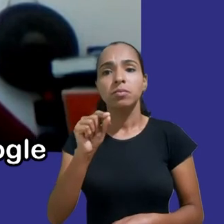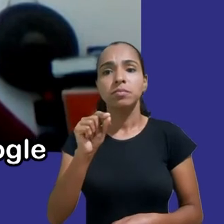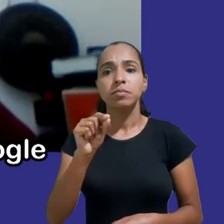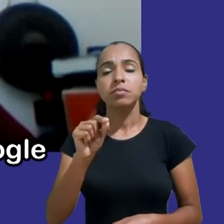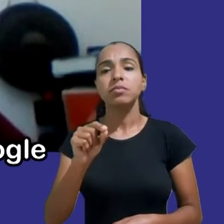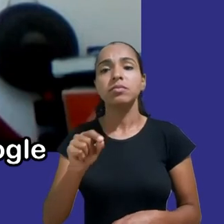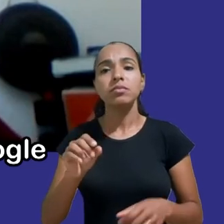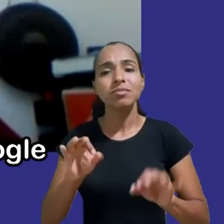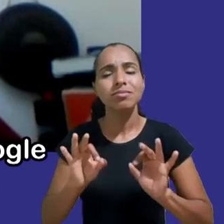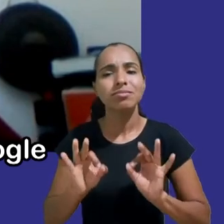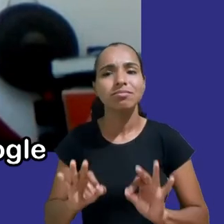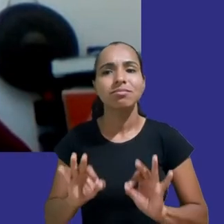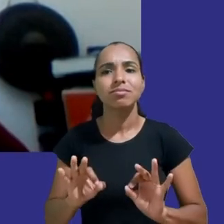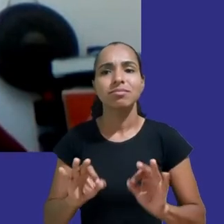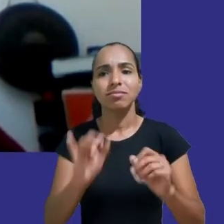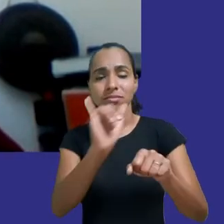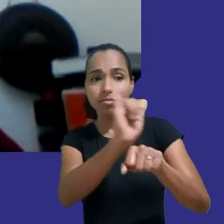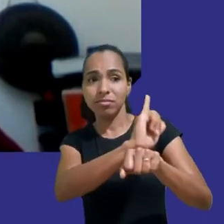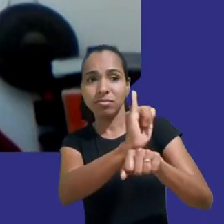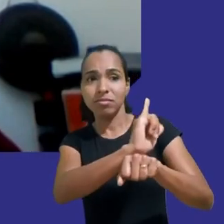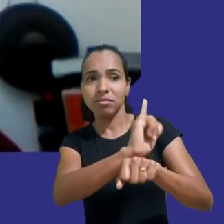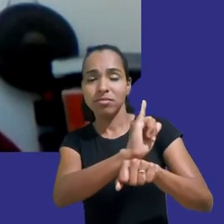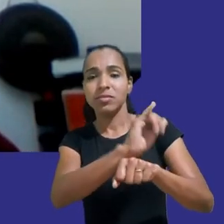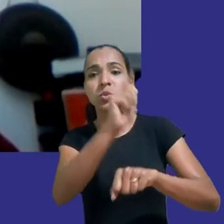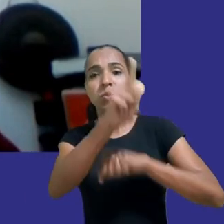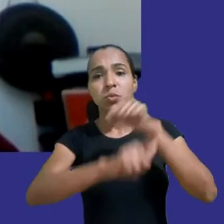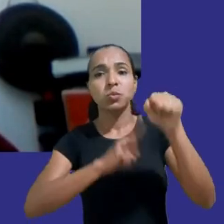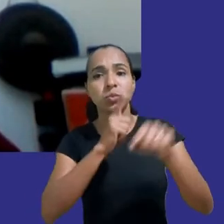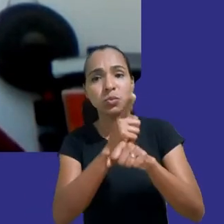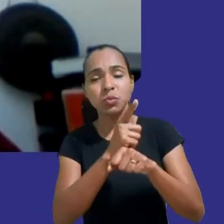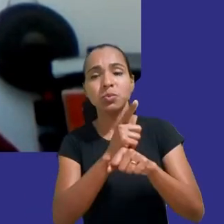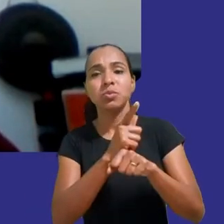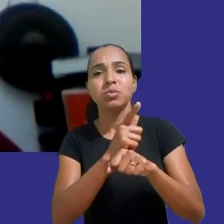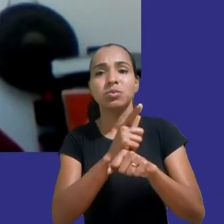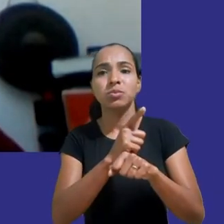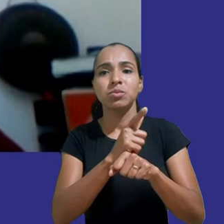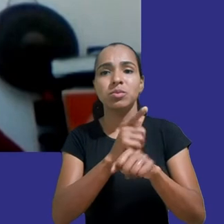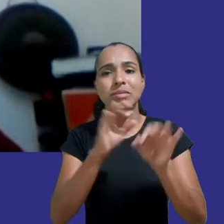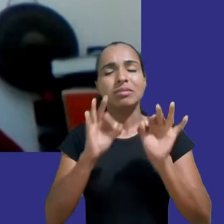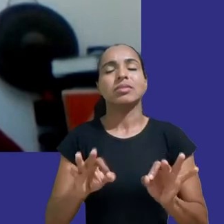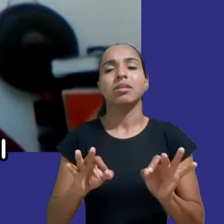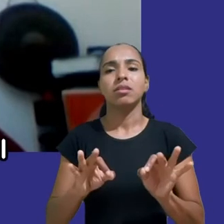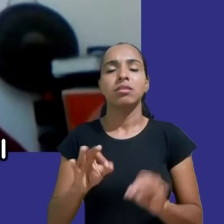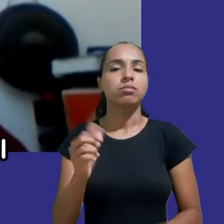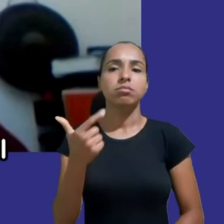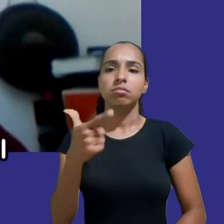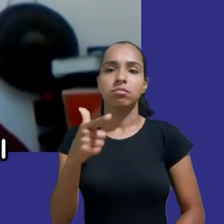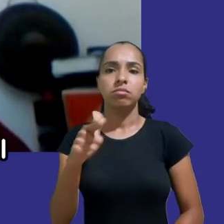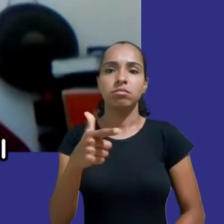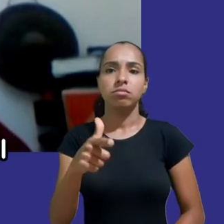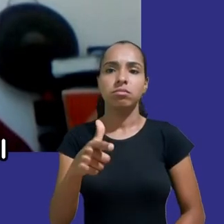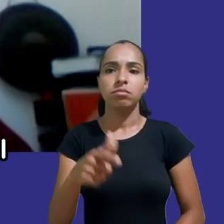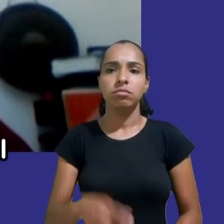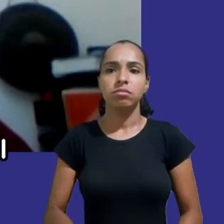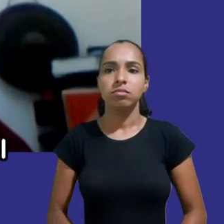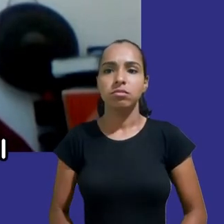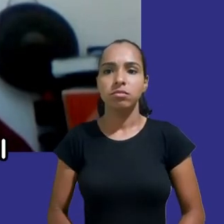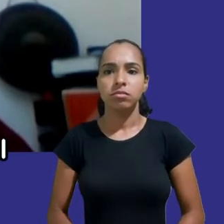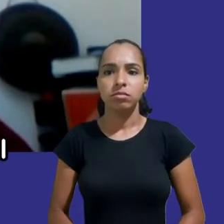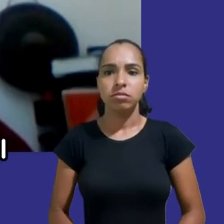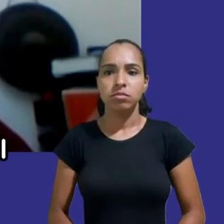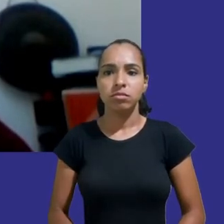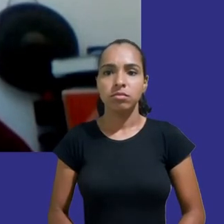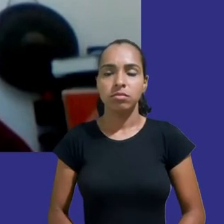YouTube Google is not doing that currently so we would expect that ruling to then